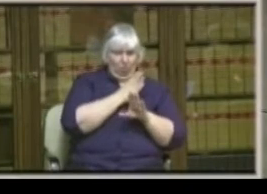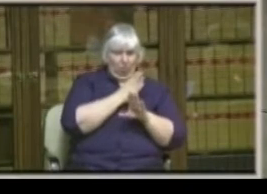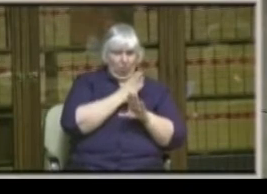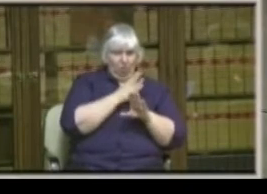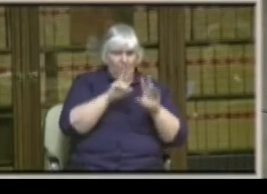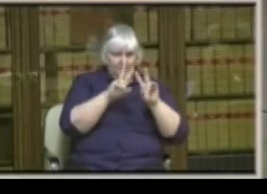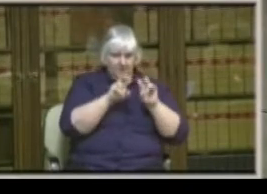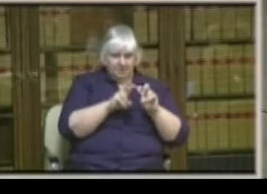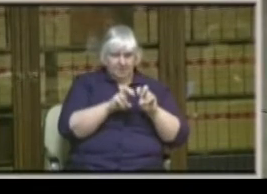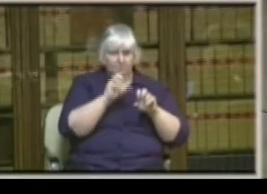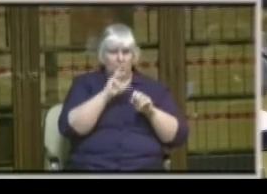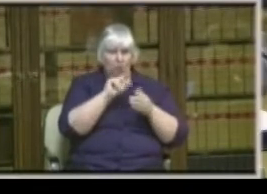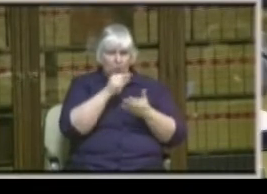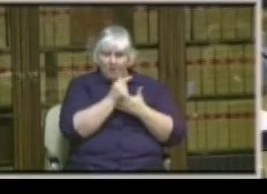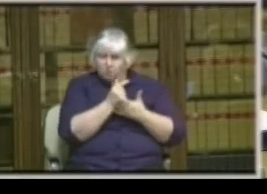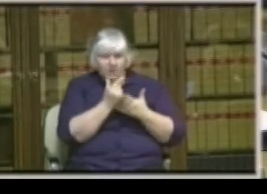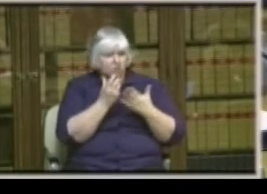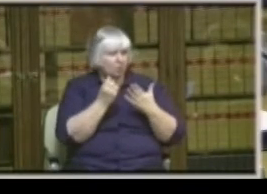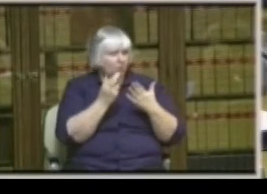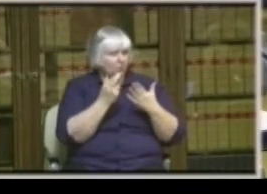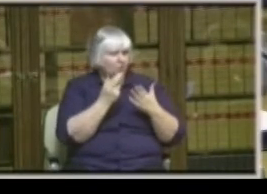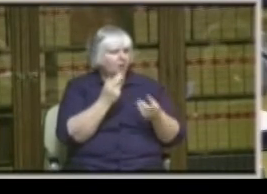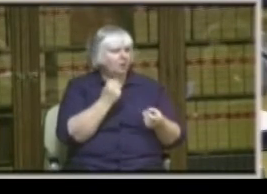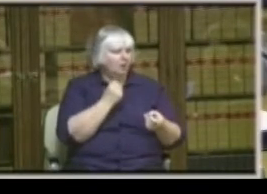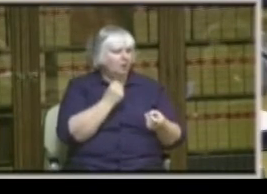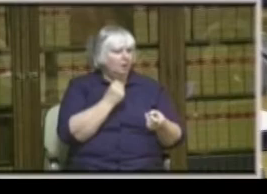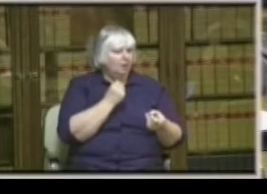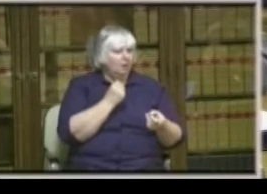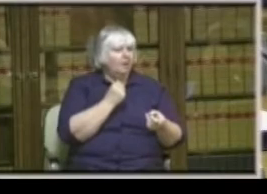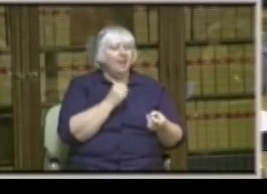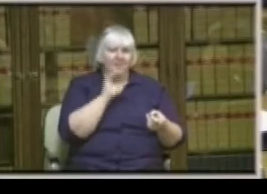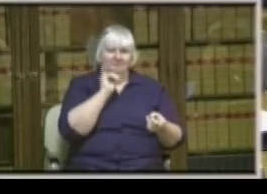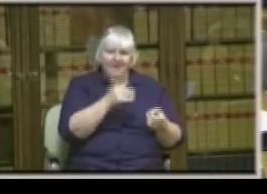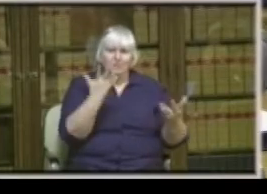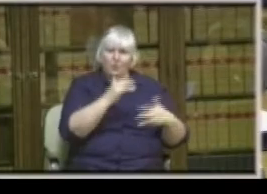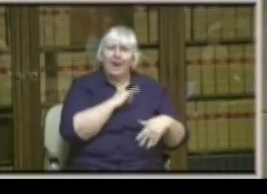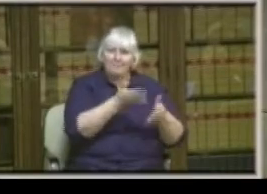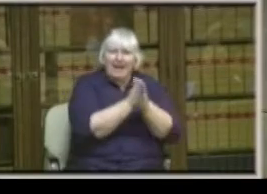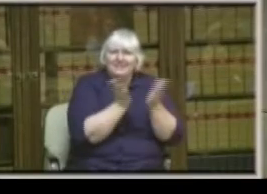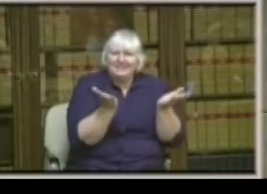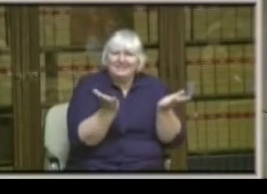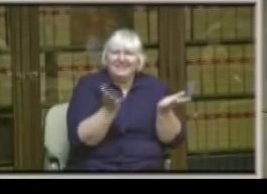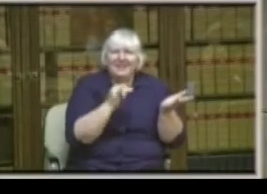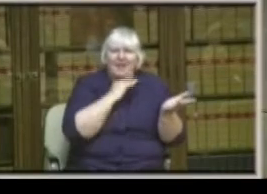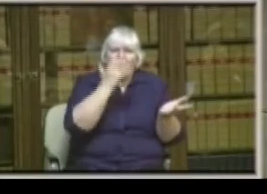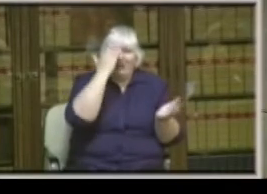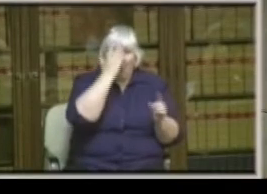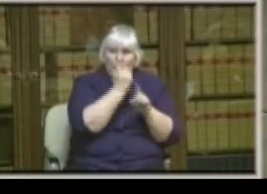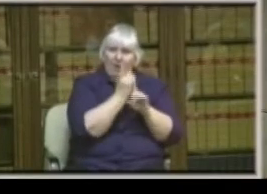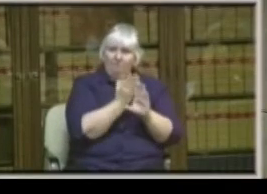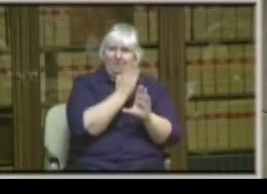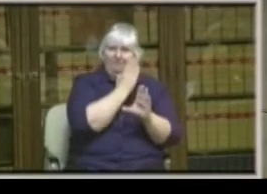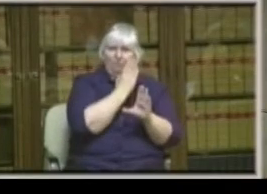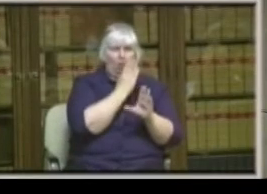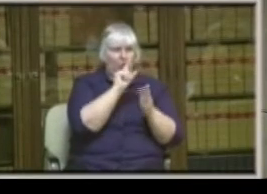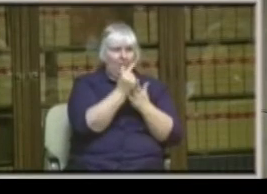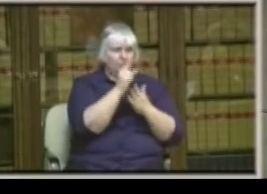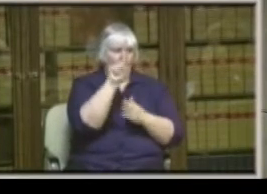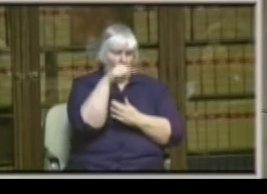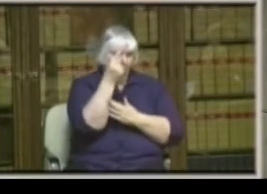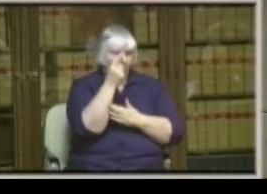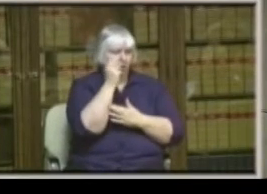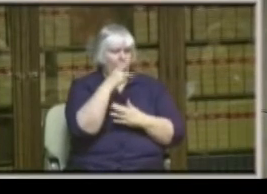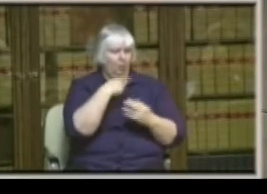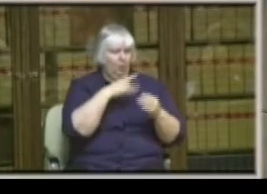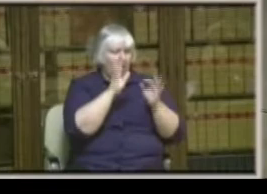before assessment or graduation, or? Right. That's what I was asking, is whether it was right before graduation only. So are